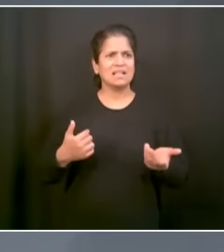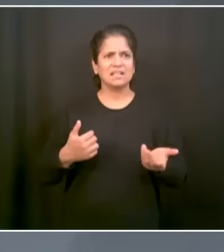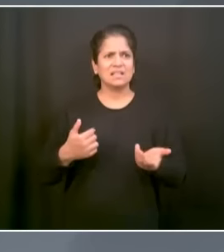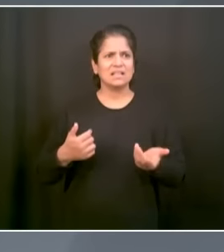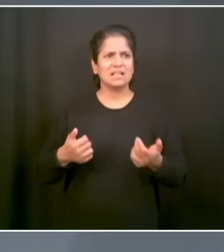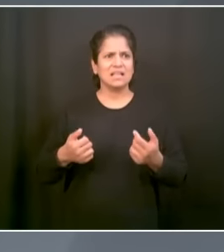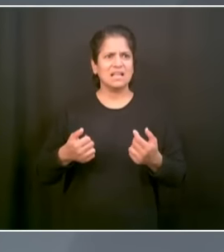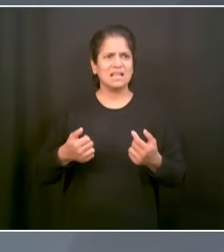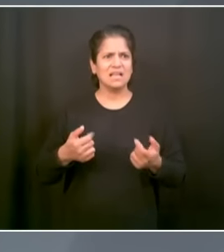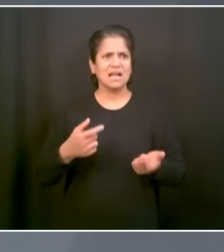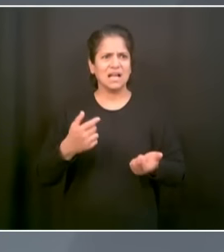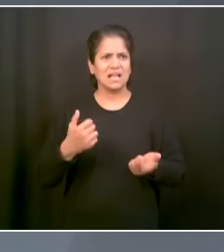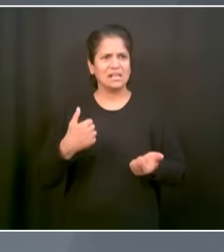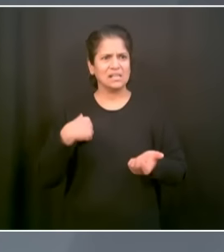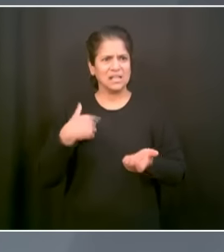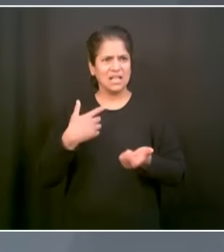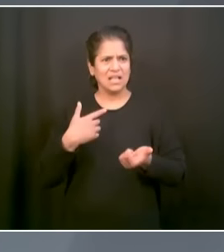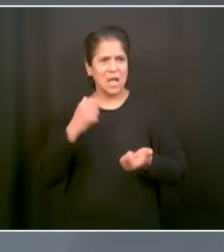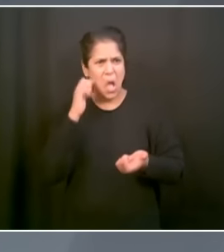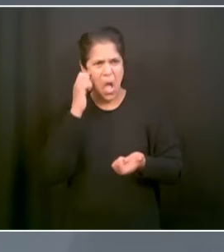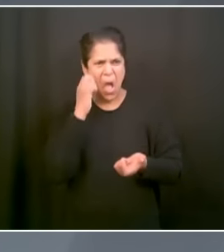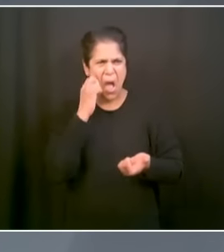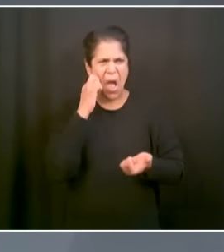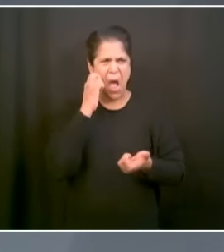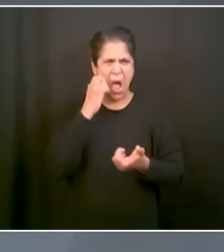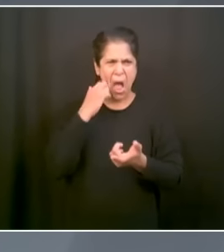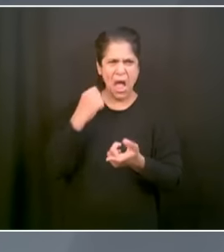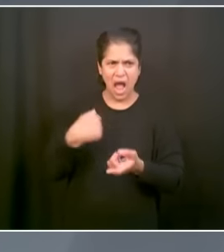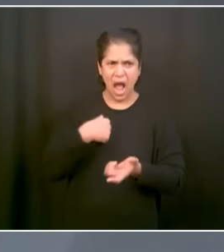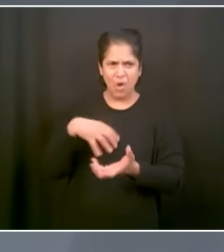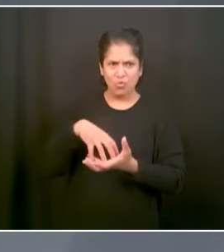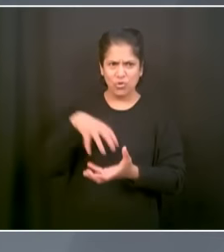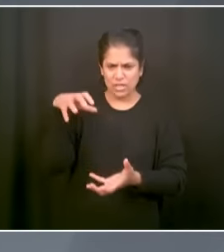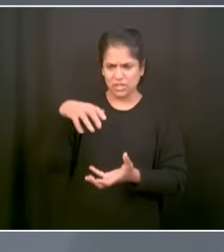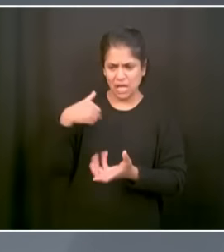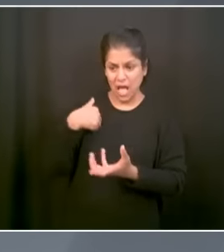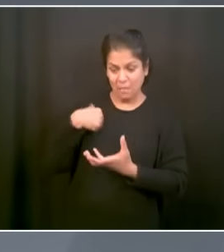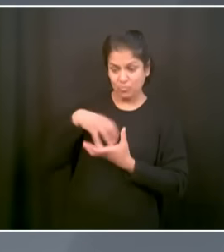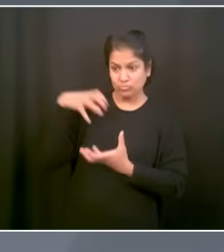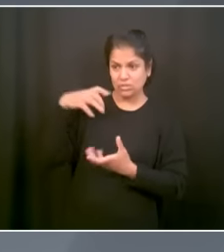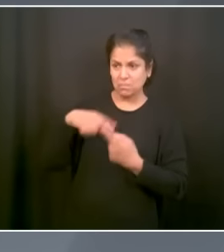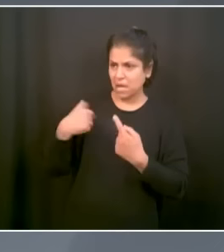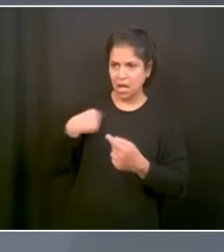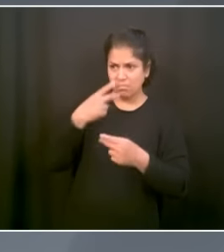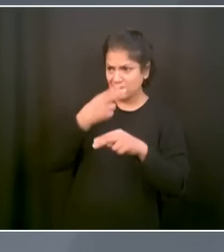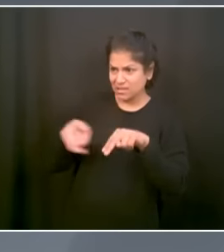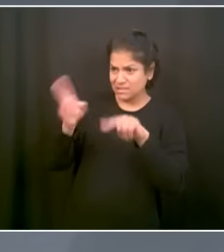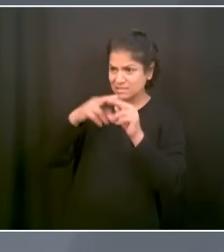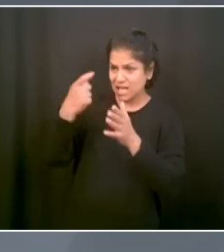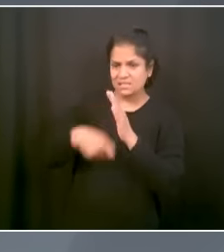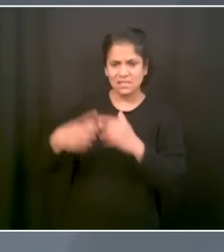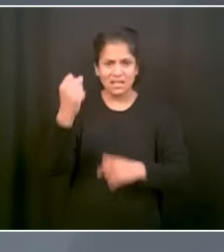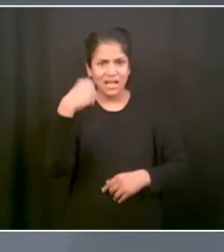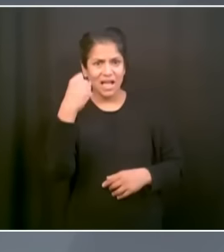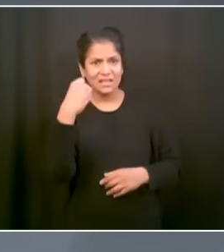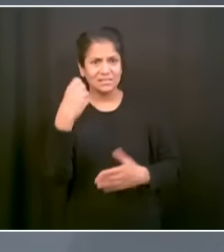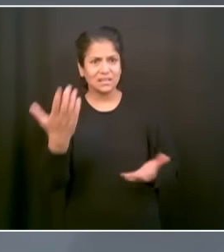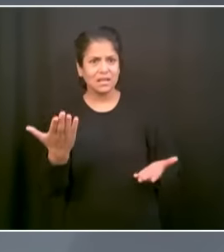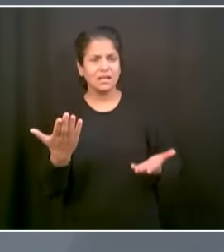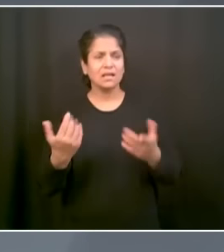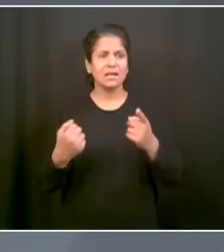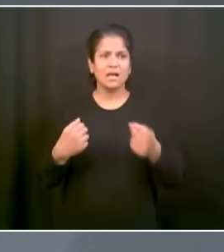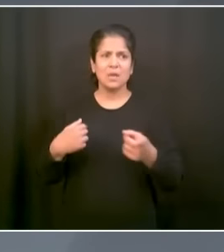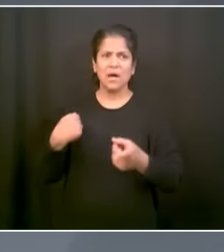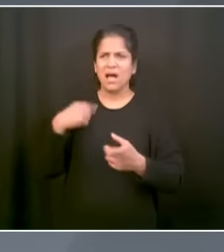on me? And I said, it is true. And they said, well, I would leave. I said, I don't think you would. They said, why not? I said, because we're looking to raise income taxes on the top 1%